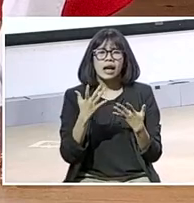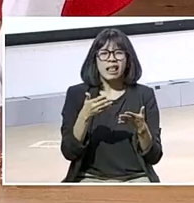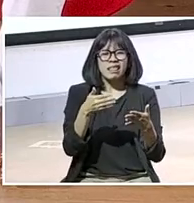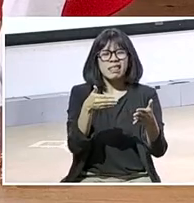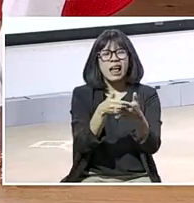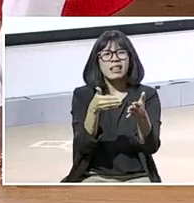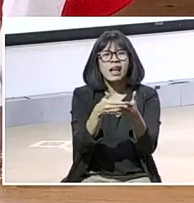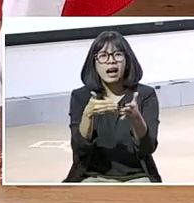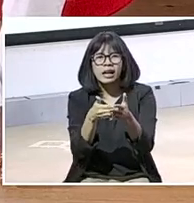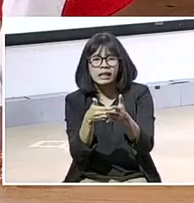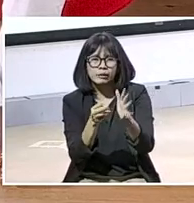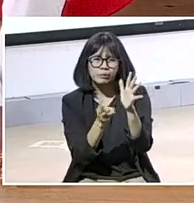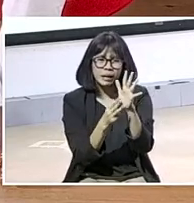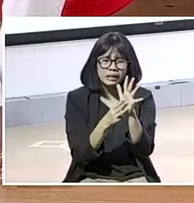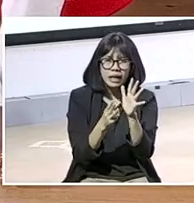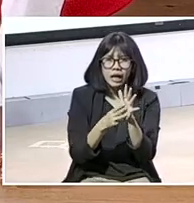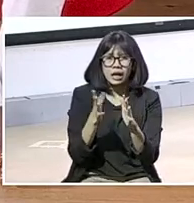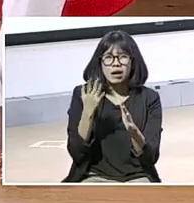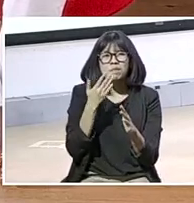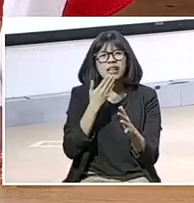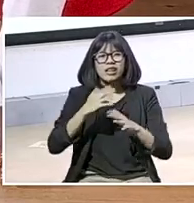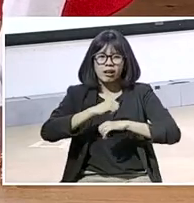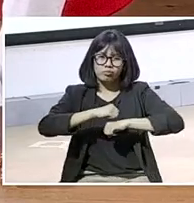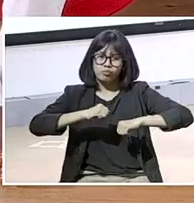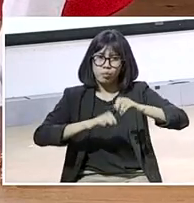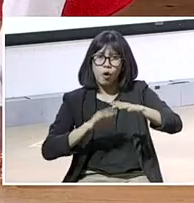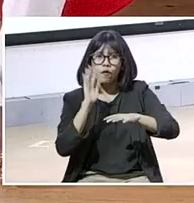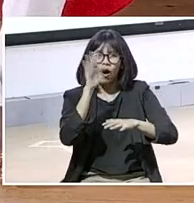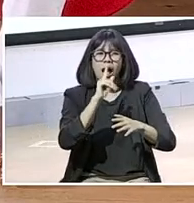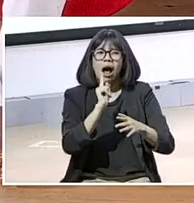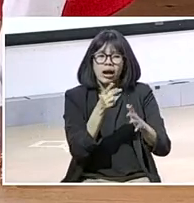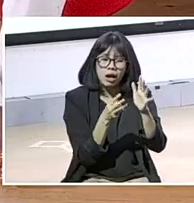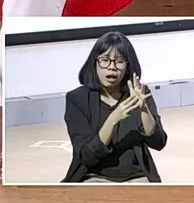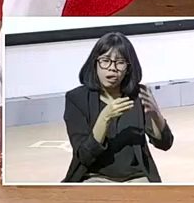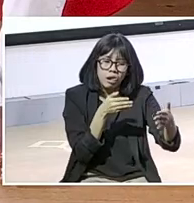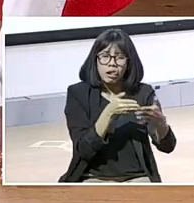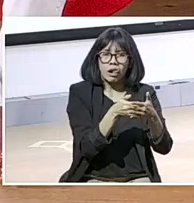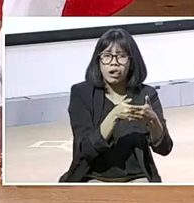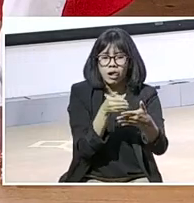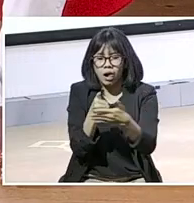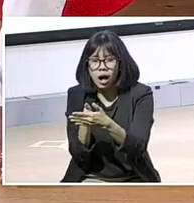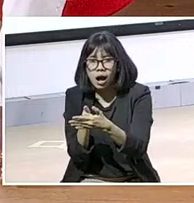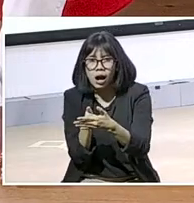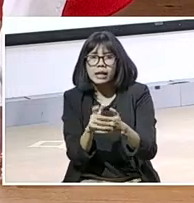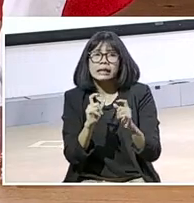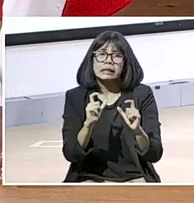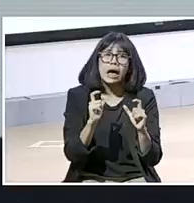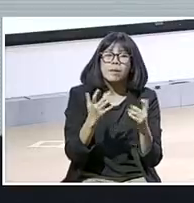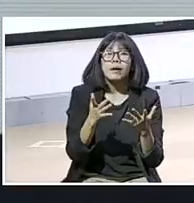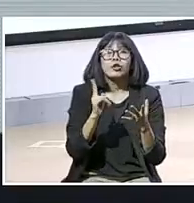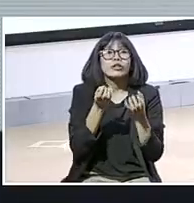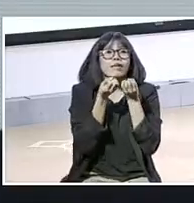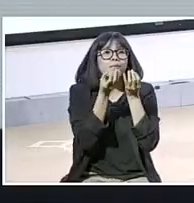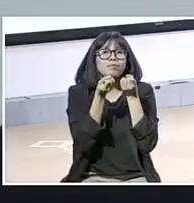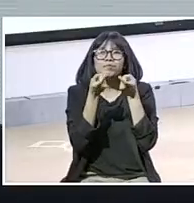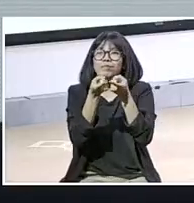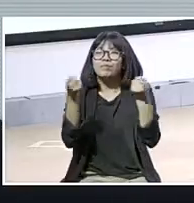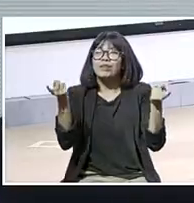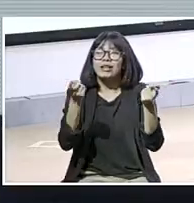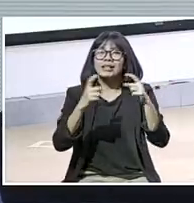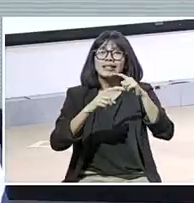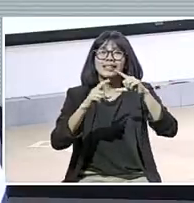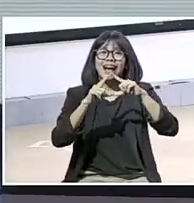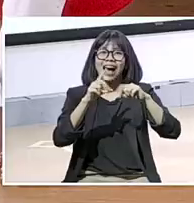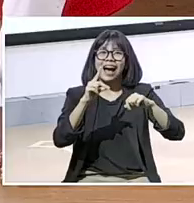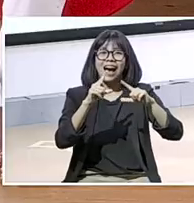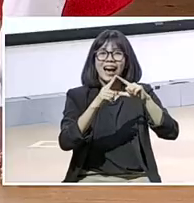in your sports career or just in life in general? And what advice can you give young people here or young